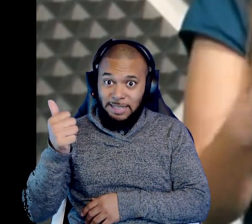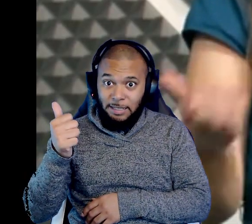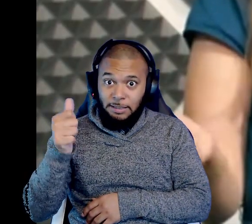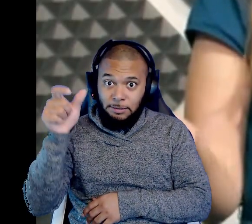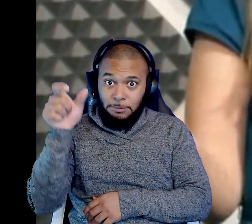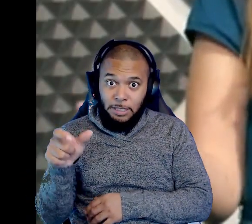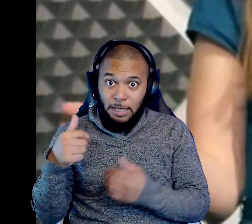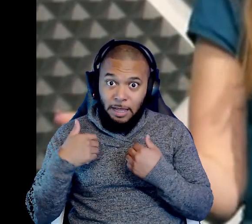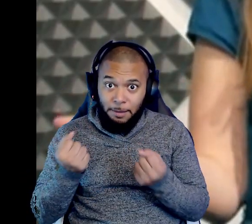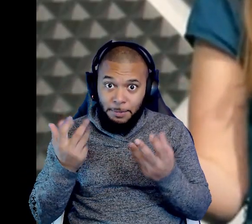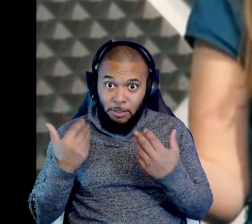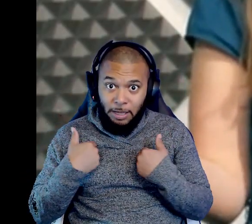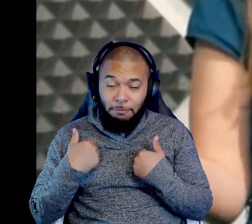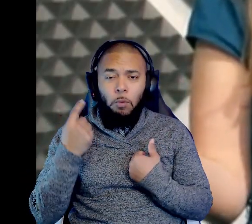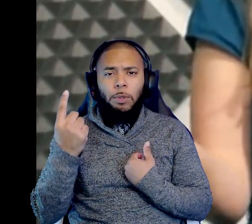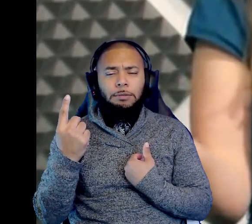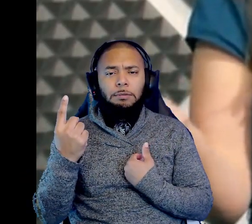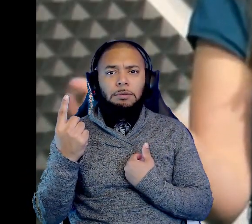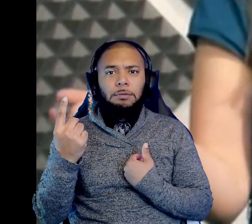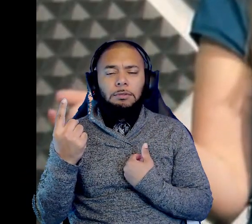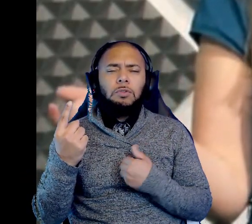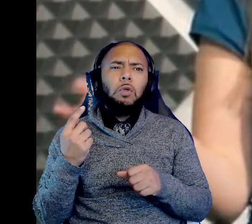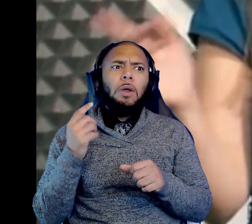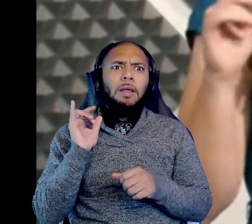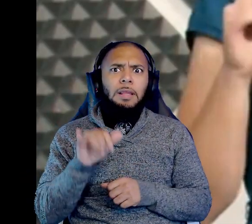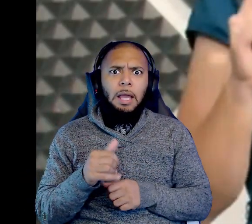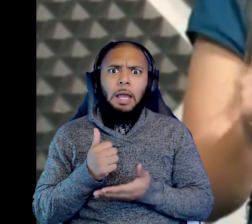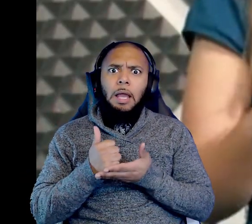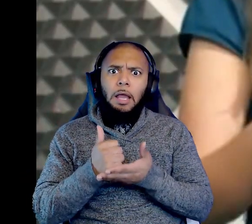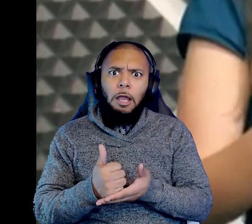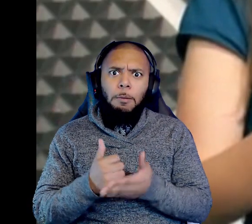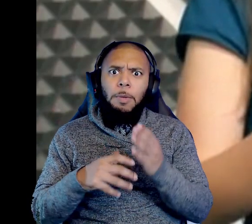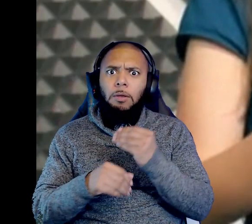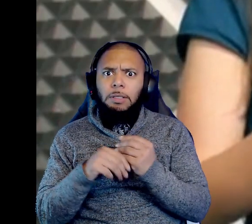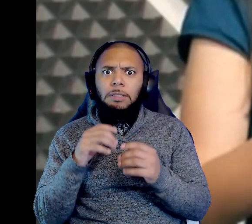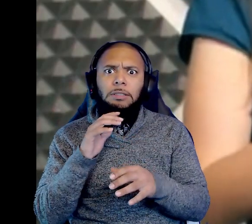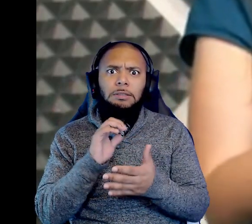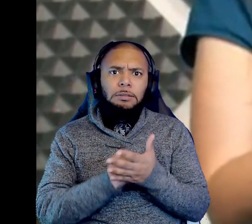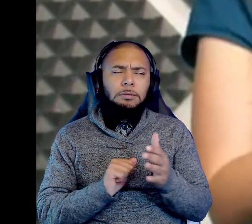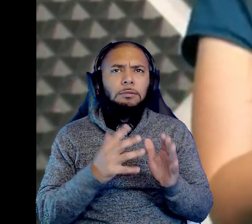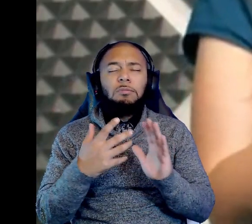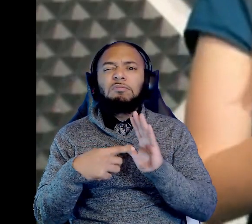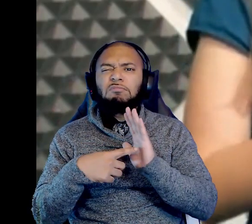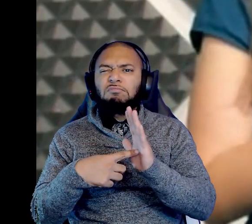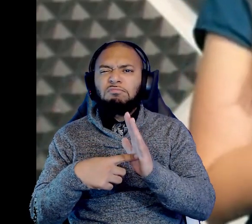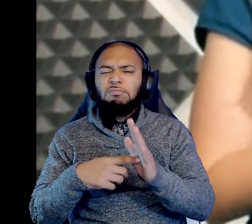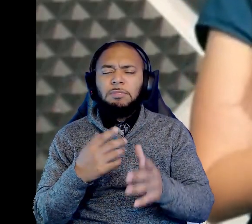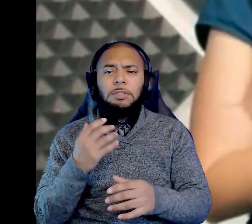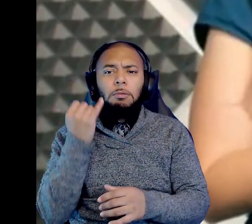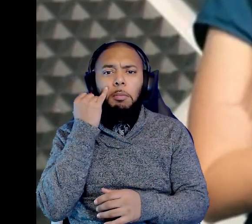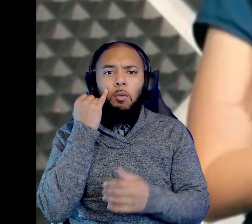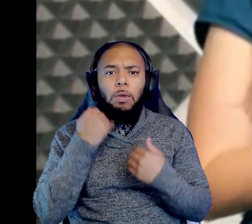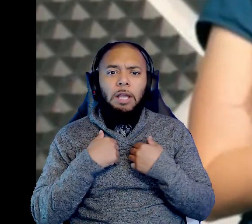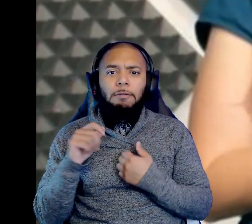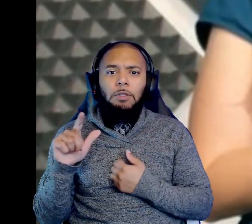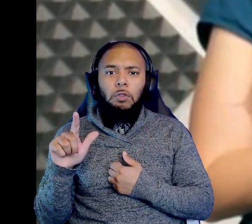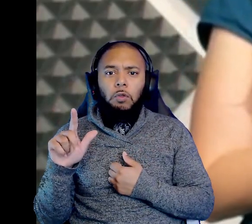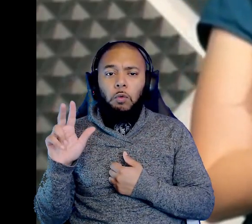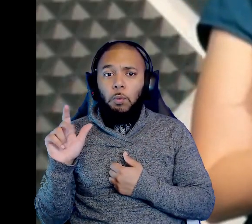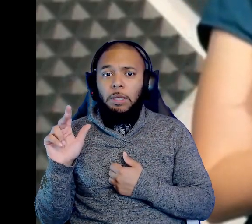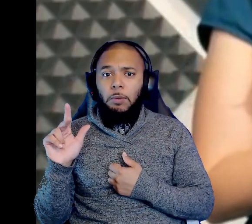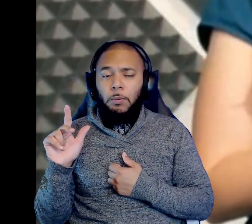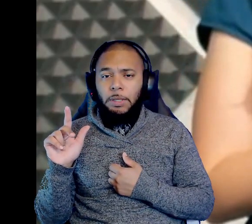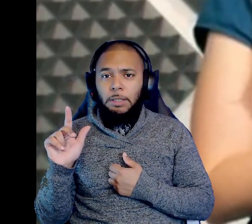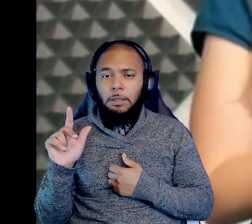system to do all kinds of addition, subtraction, multiplication, and division. Let's do a sample problem. Let's say that we have